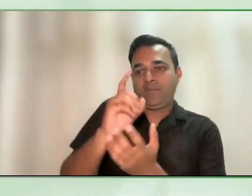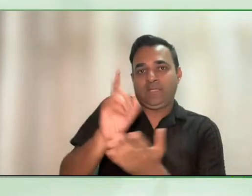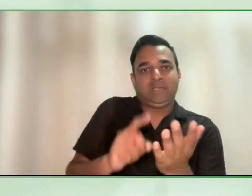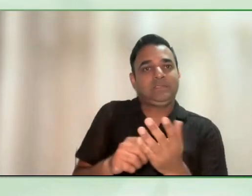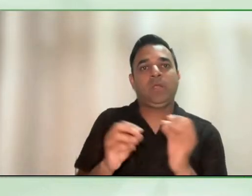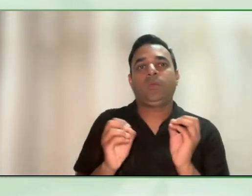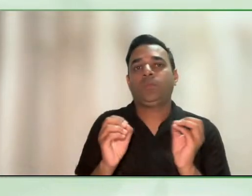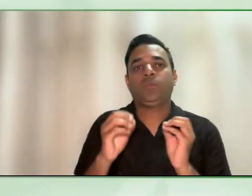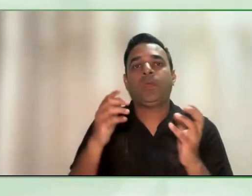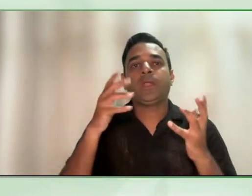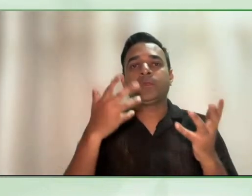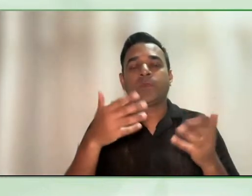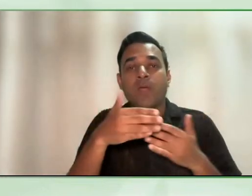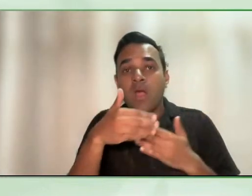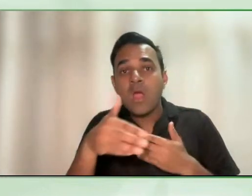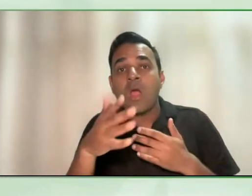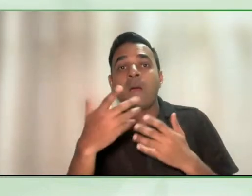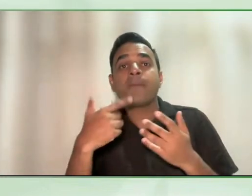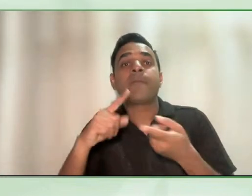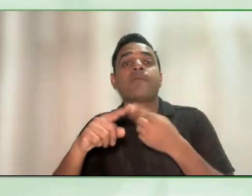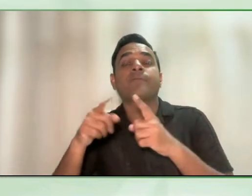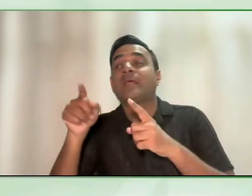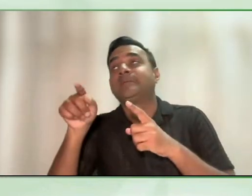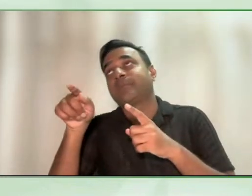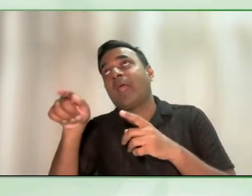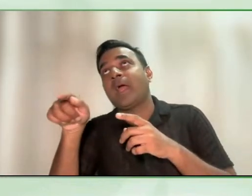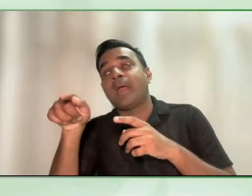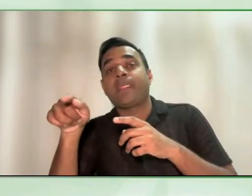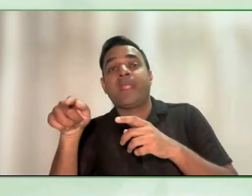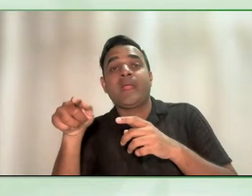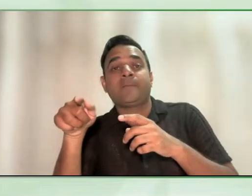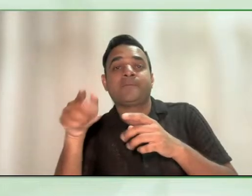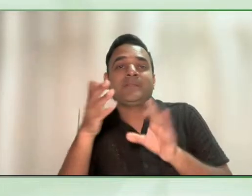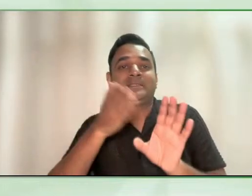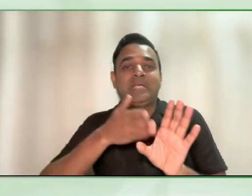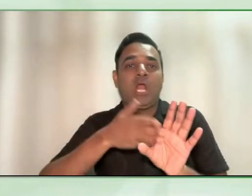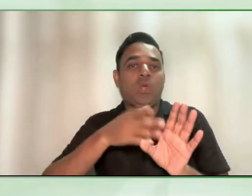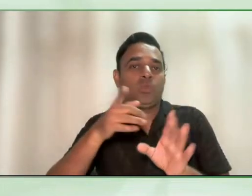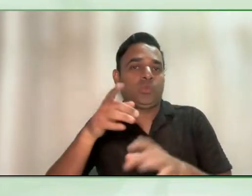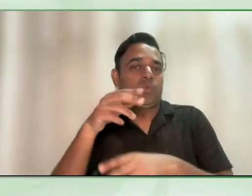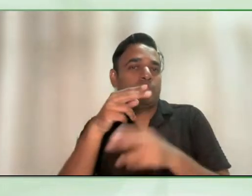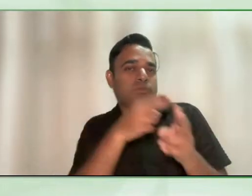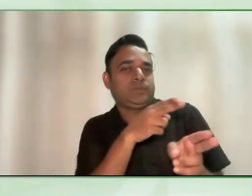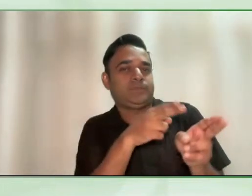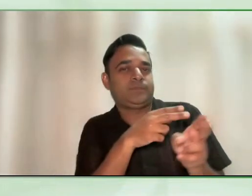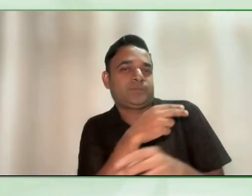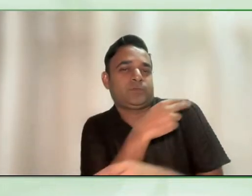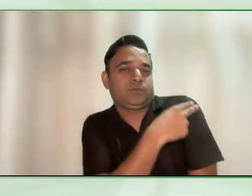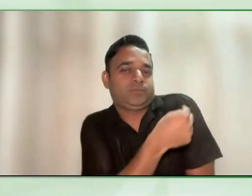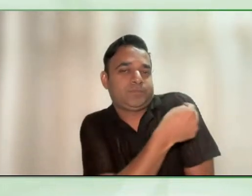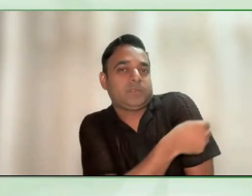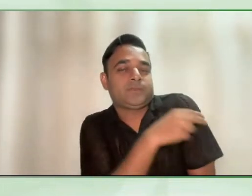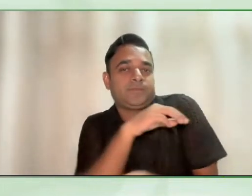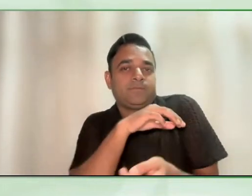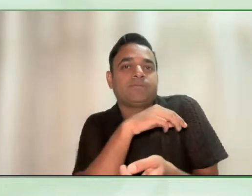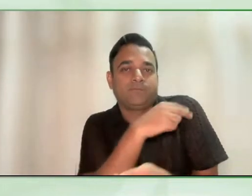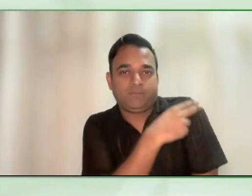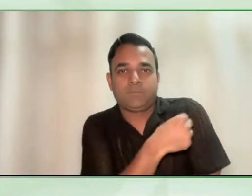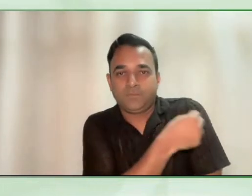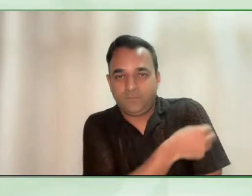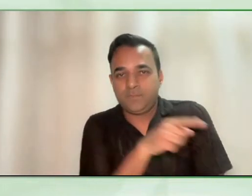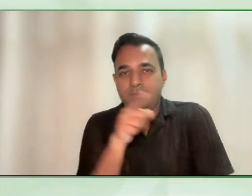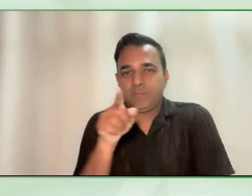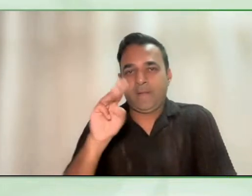Well, fortunately, some of my wonderful former students sued the city of New York and tried to change that. And we saw in the most recent set